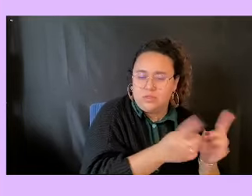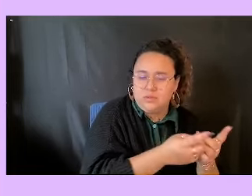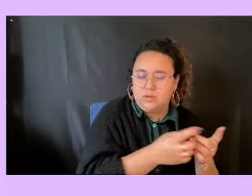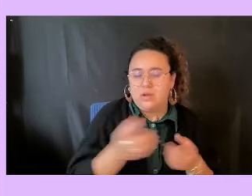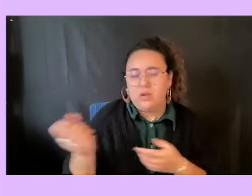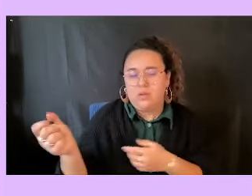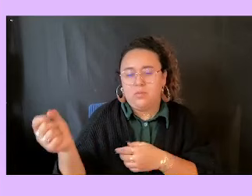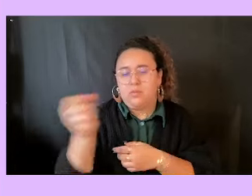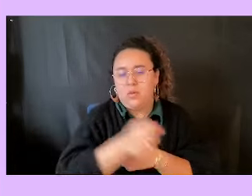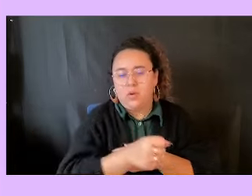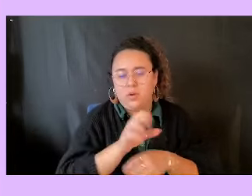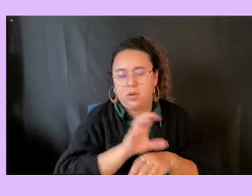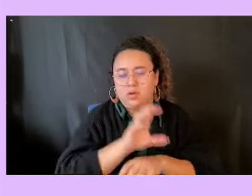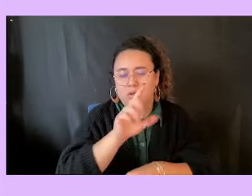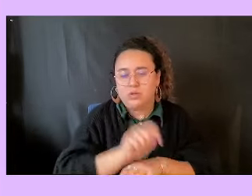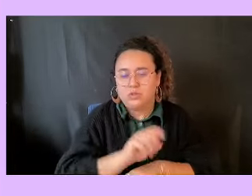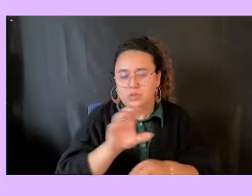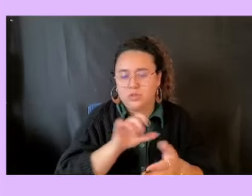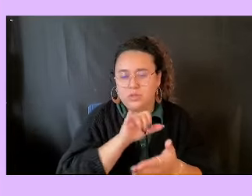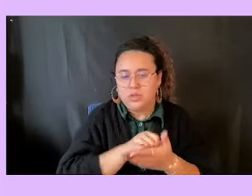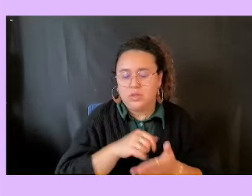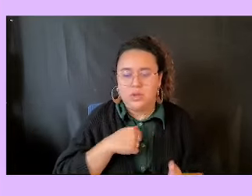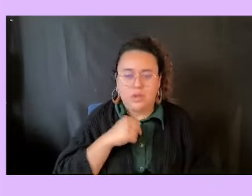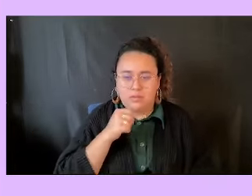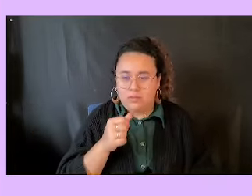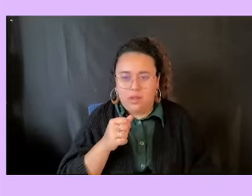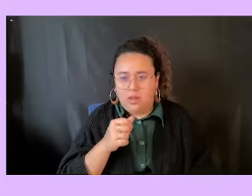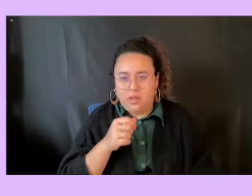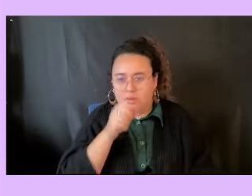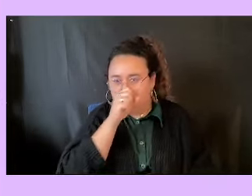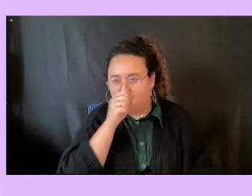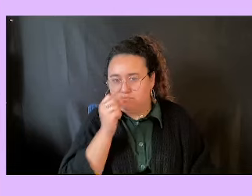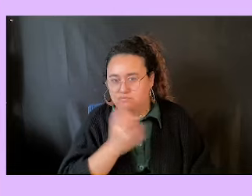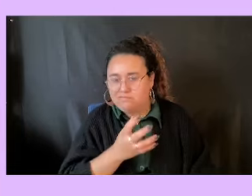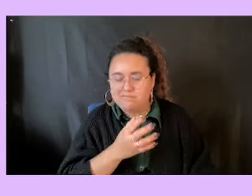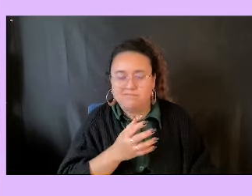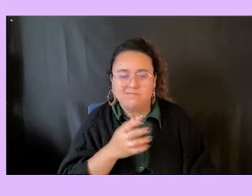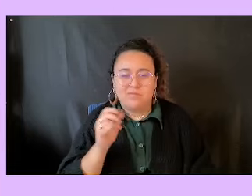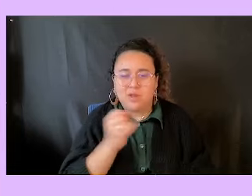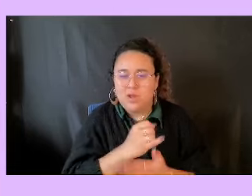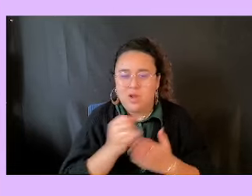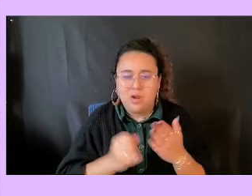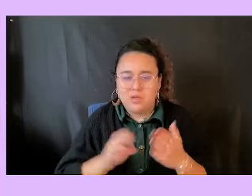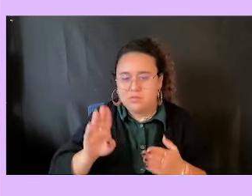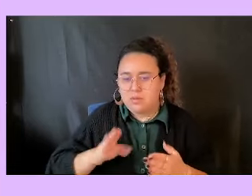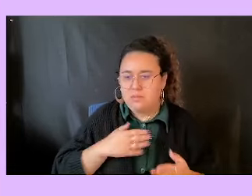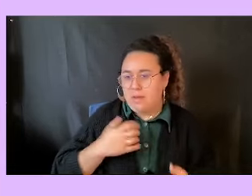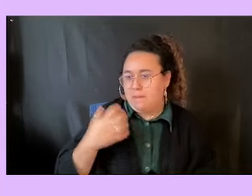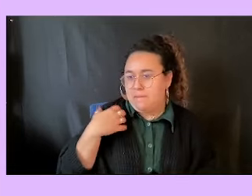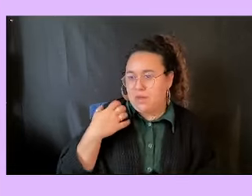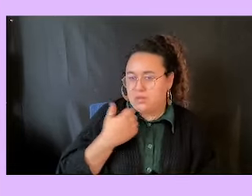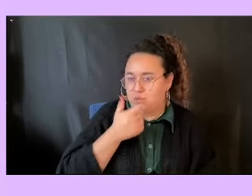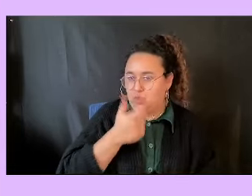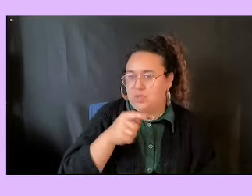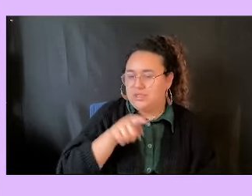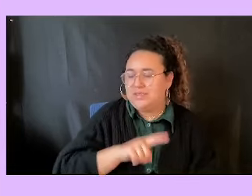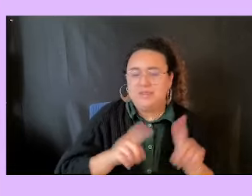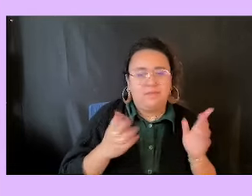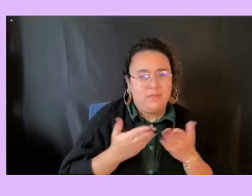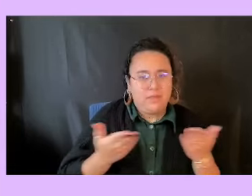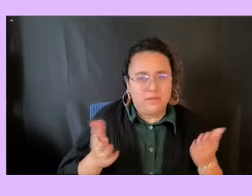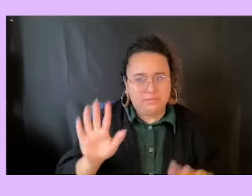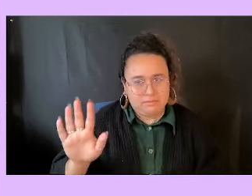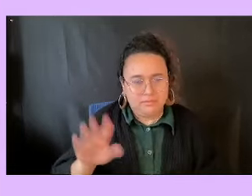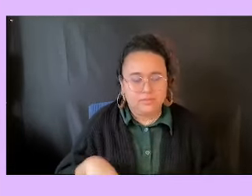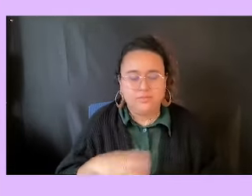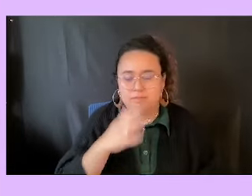it. And by the way, I'm not throwing shade at Arts Boston. If my boss is watching this, different thing. But yeah,